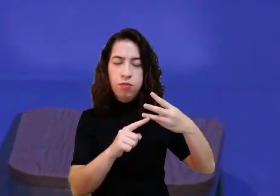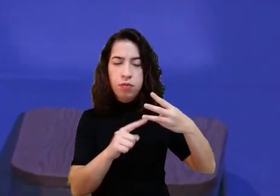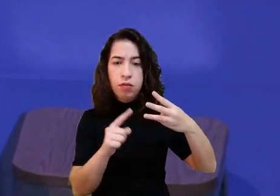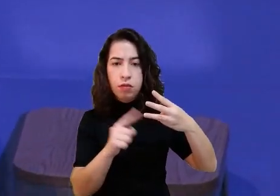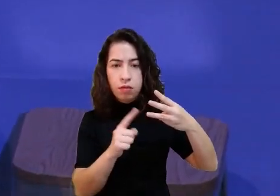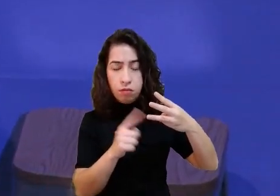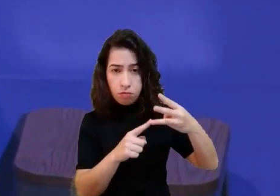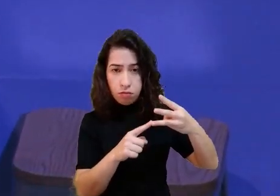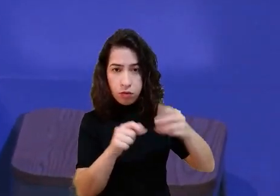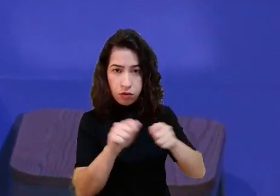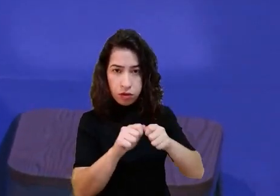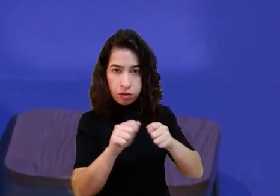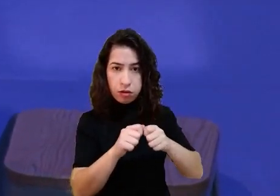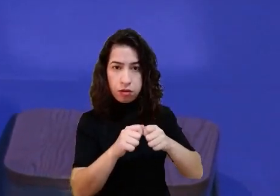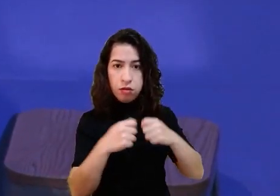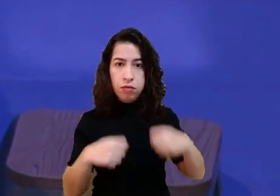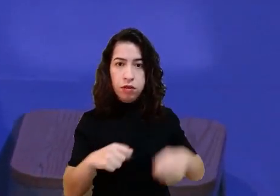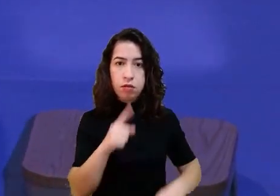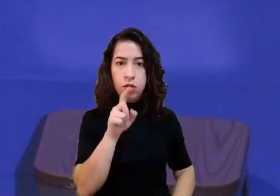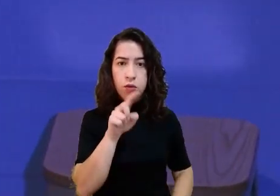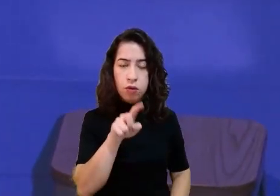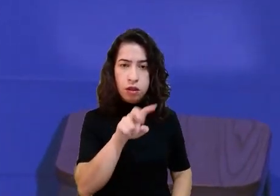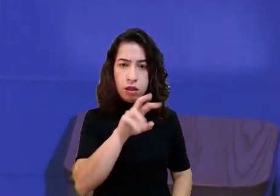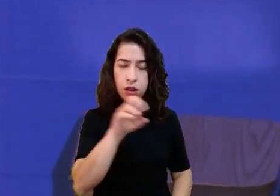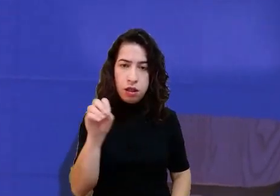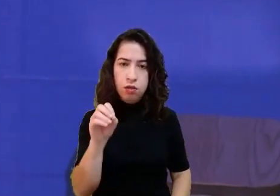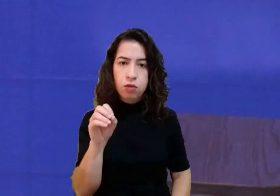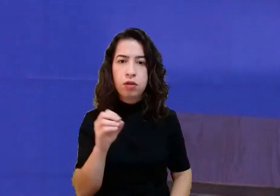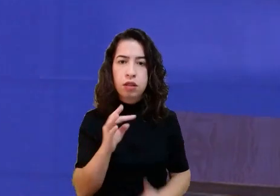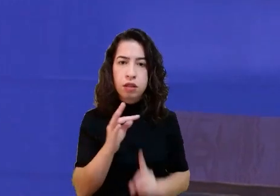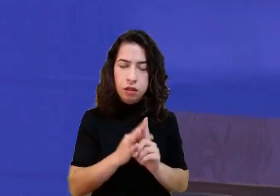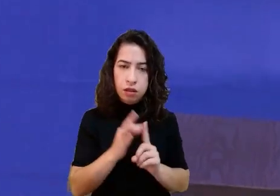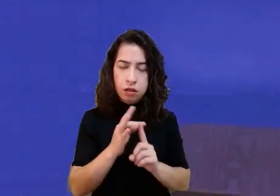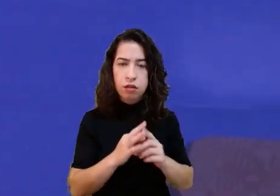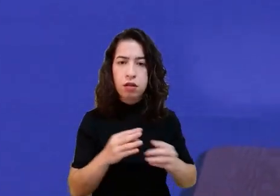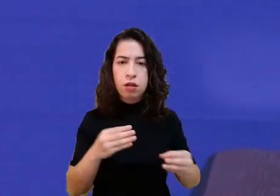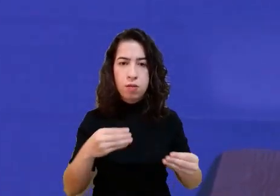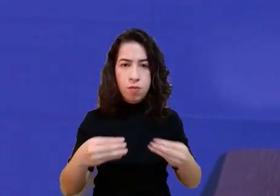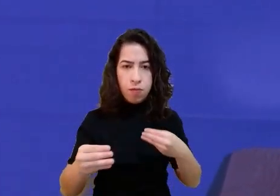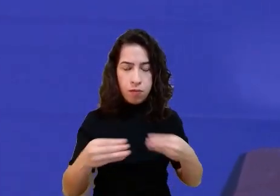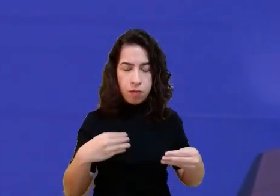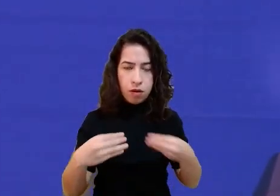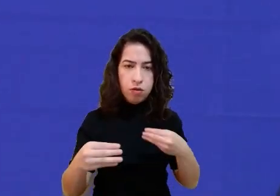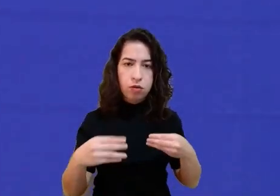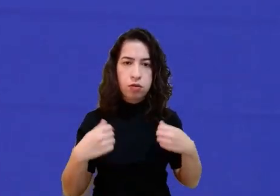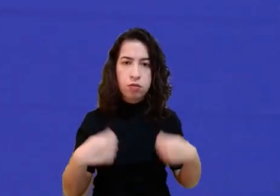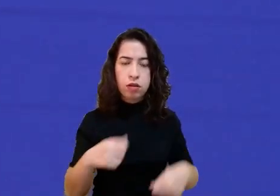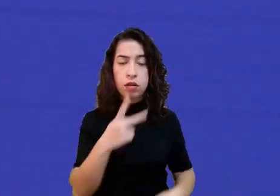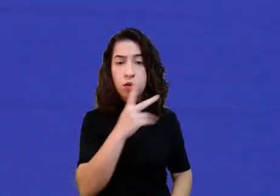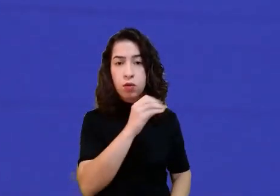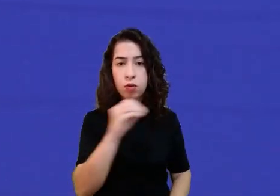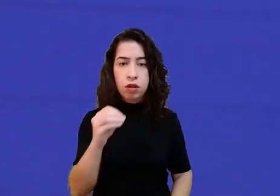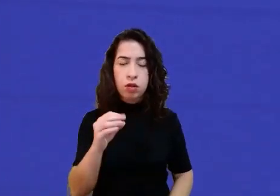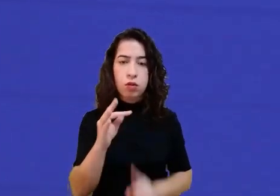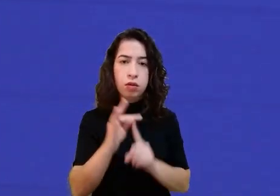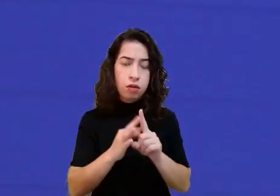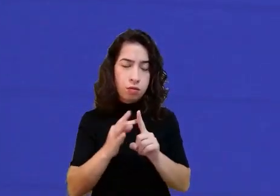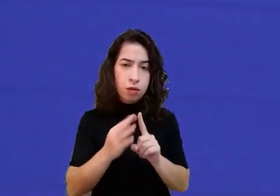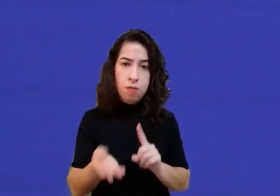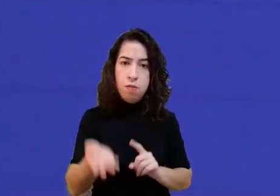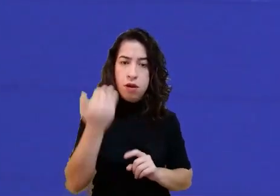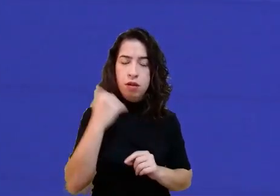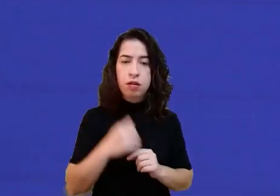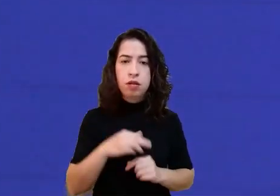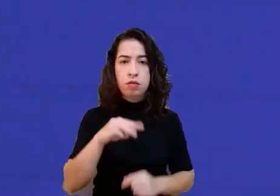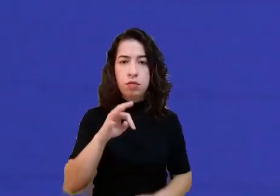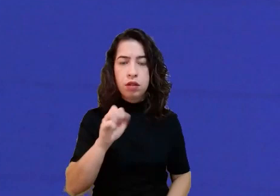ceramic component, you need high temperature. For plastic, you need 200 degrees Celsius. And metal,